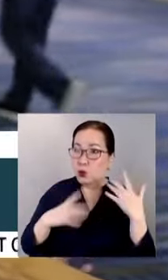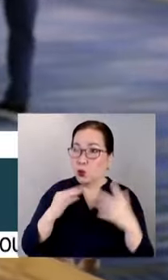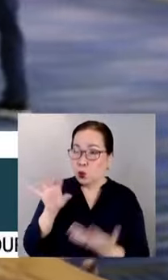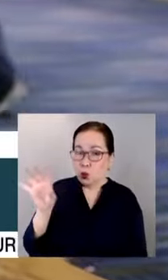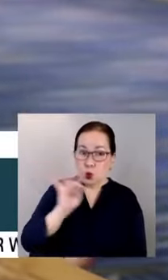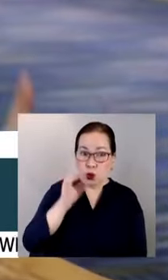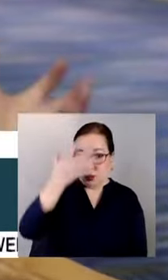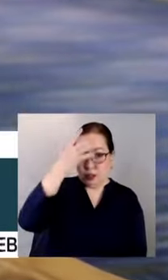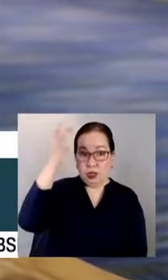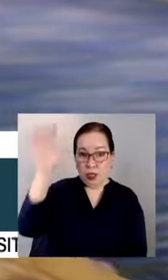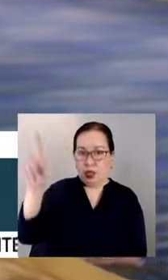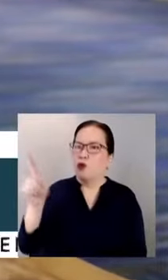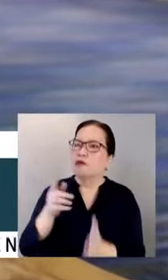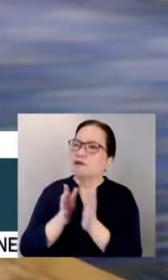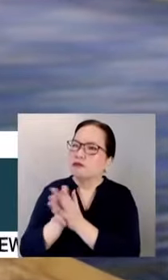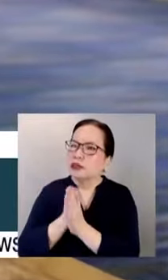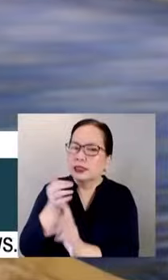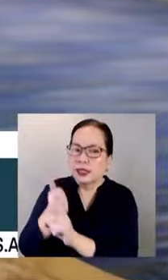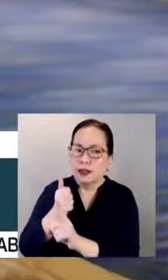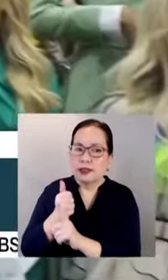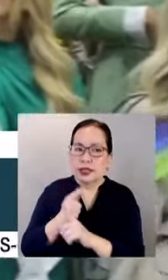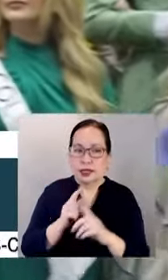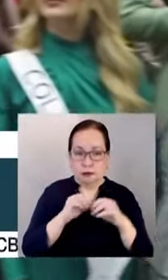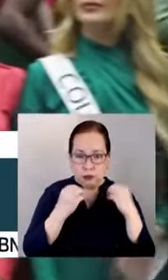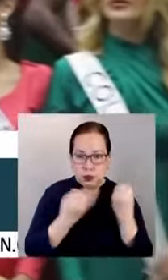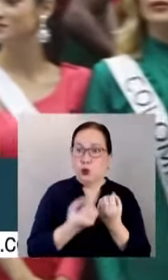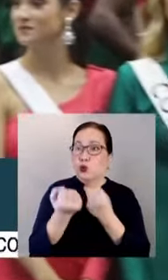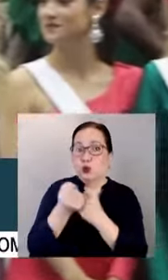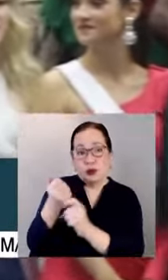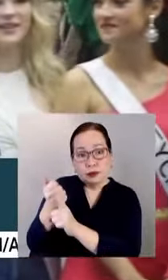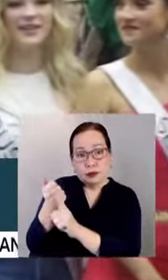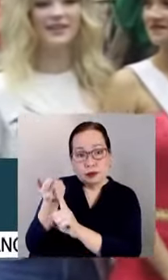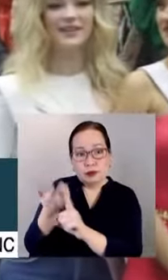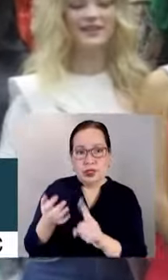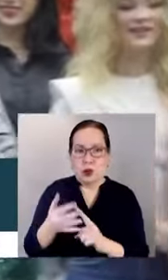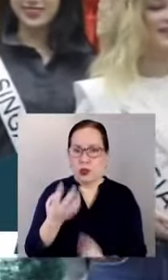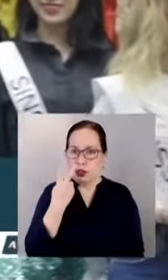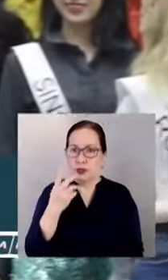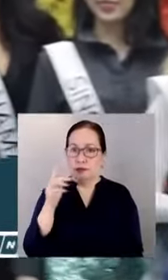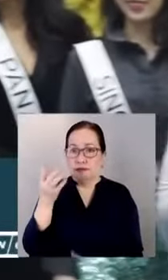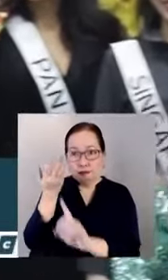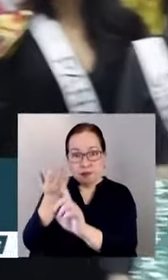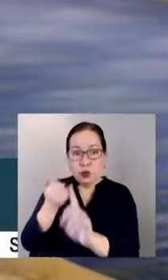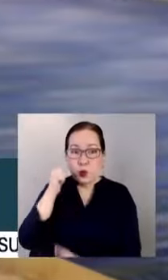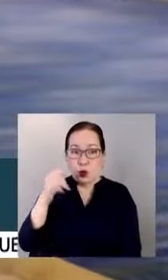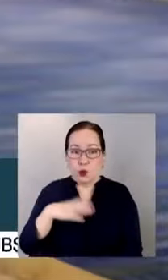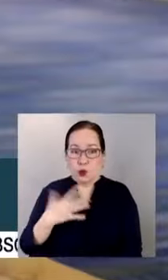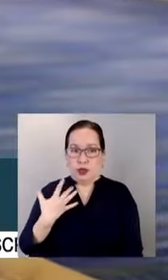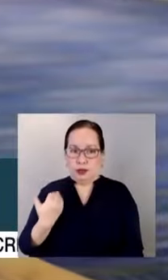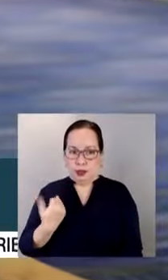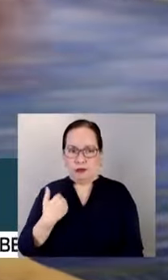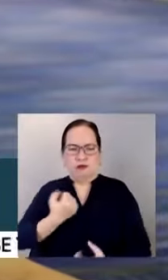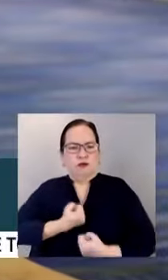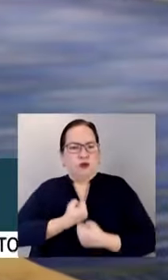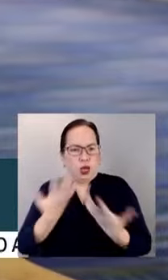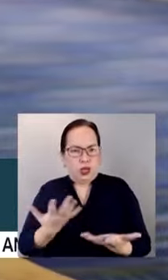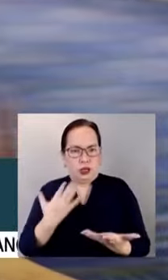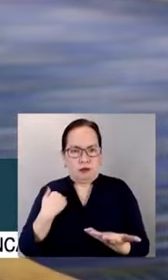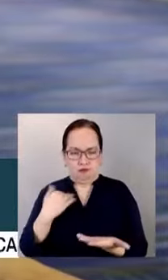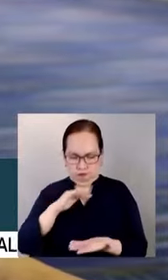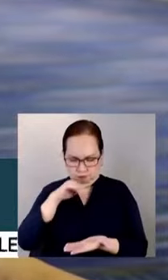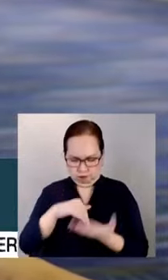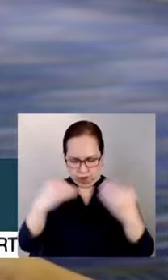what she's passionate about and how the organization can back her up. I'd like to see a woman with a voice that is very centered and knows who she is, regardless